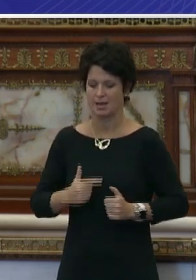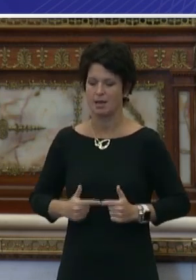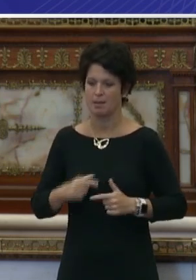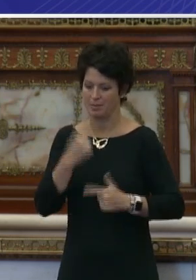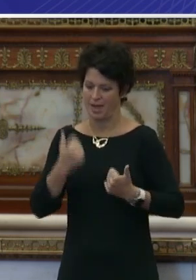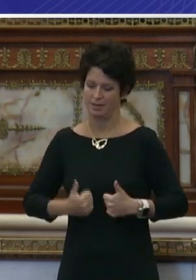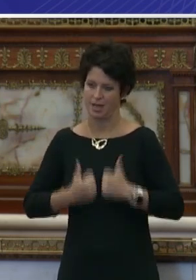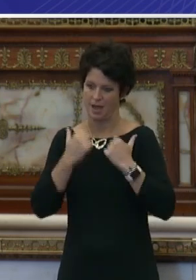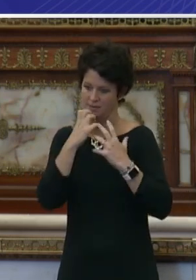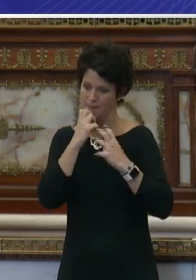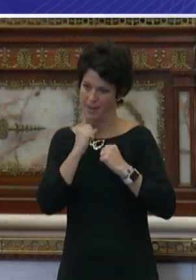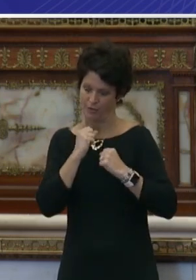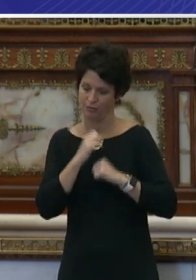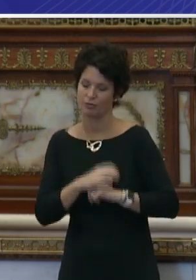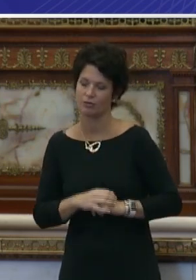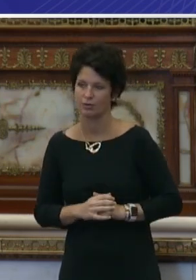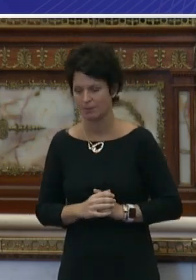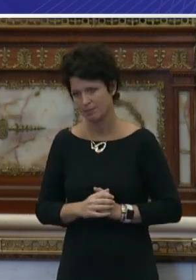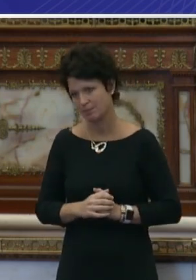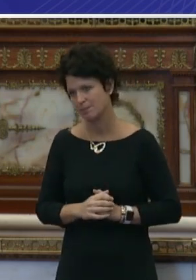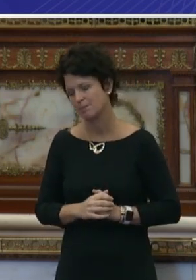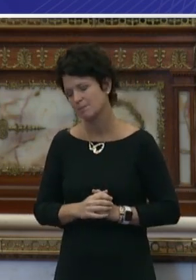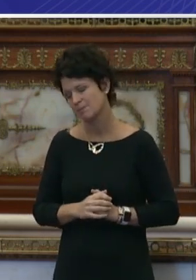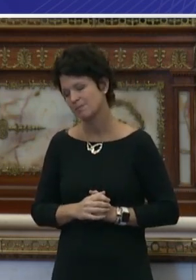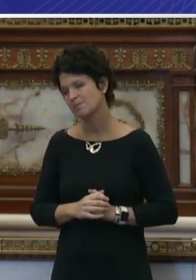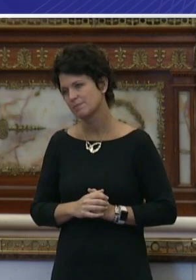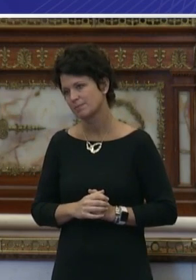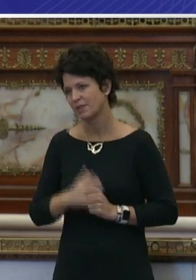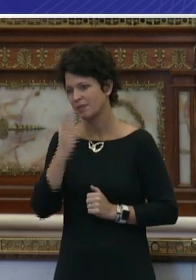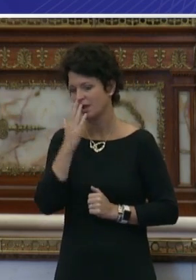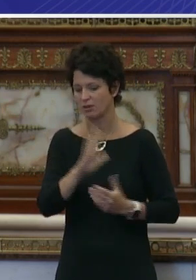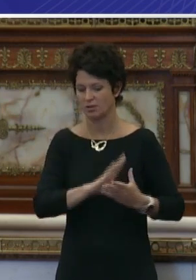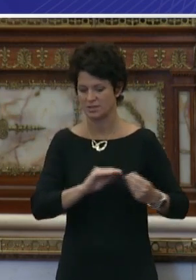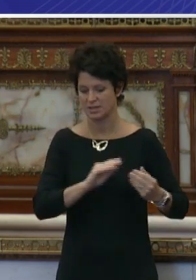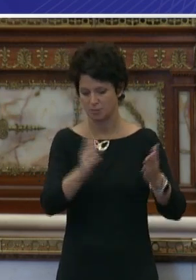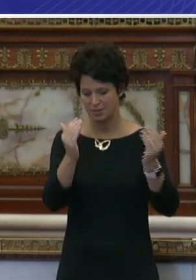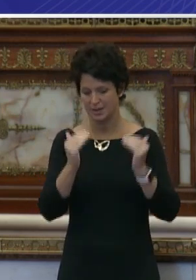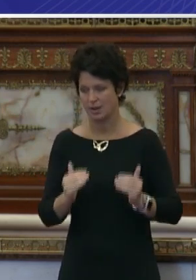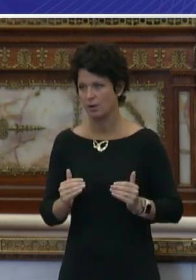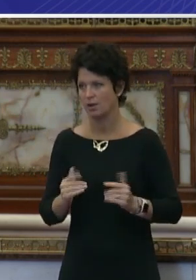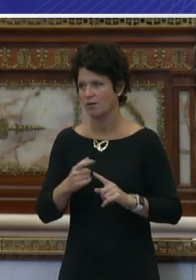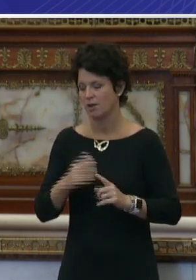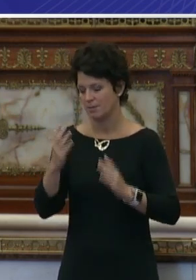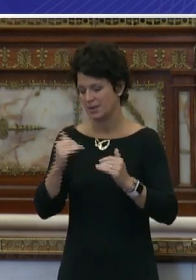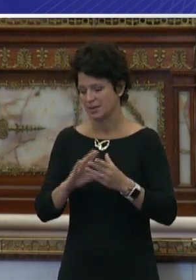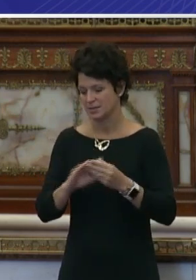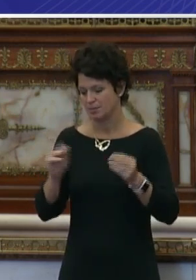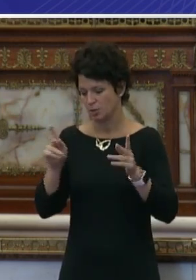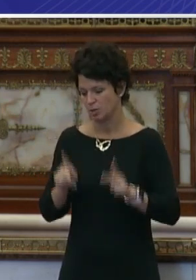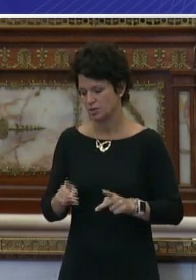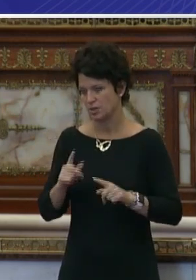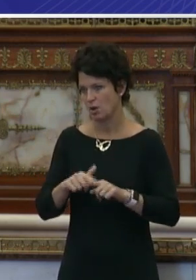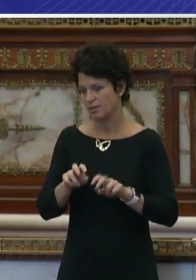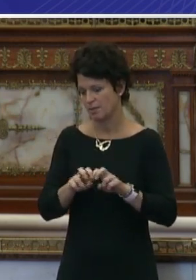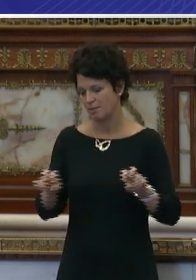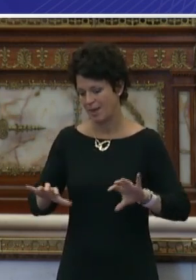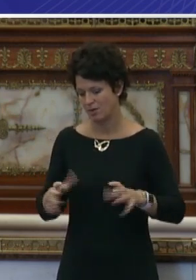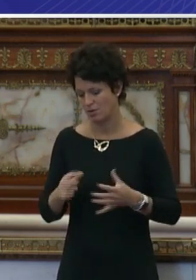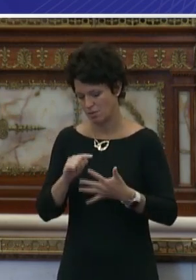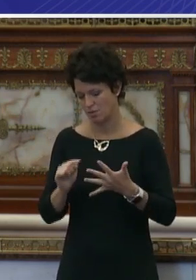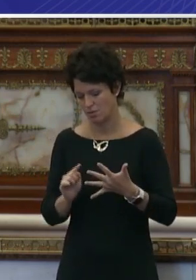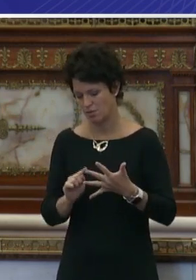much. Thank you for your testimony. And if we could now hear from the next person who was on the panel, if